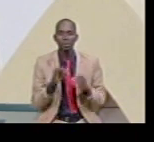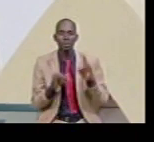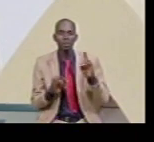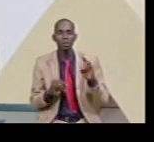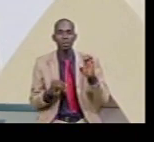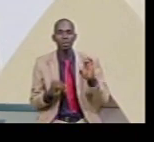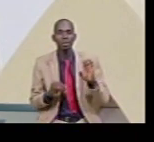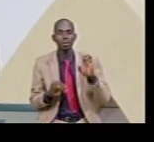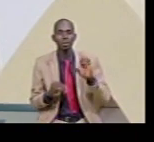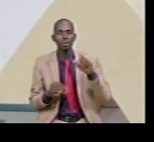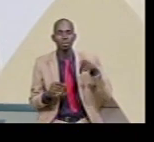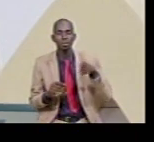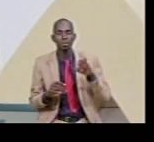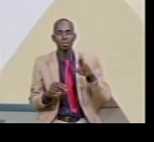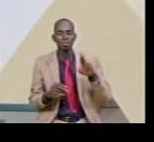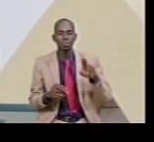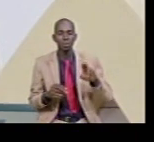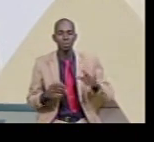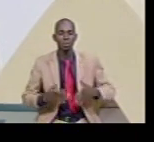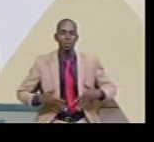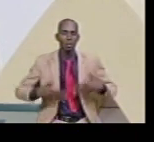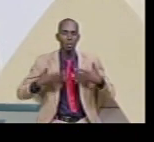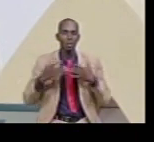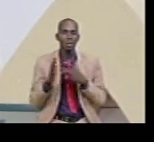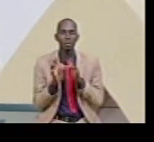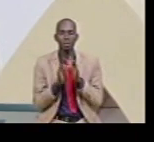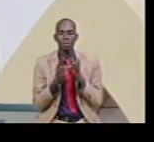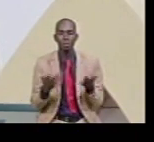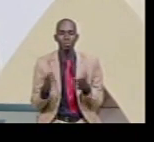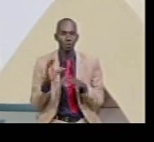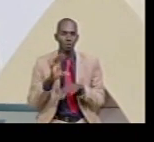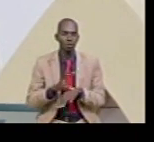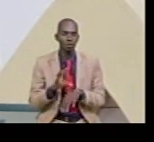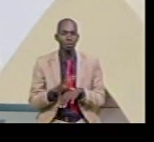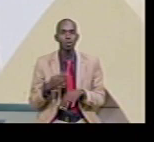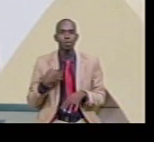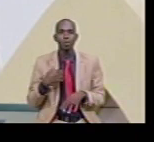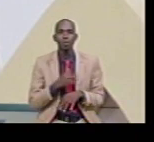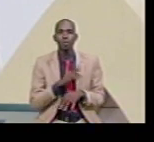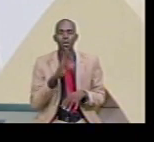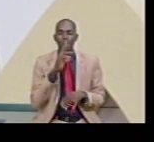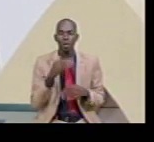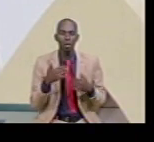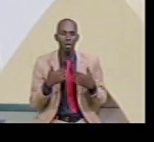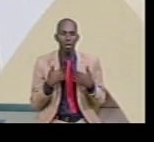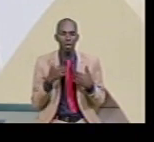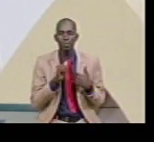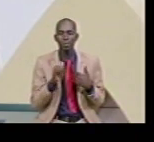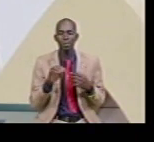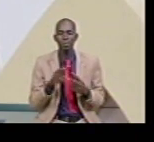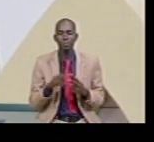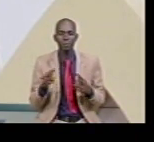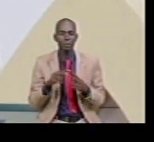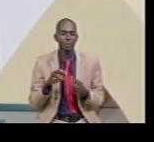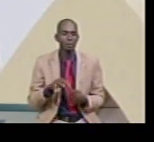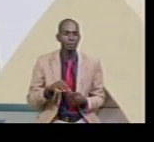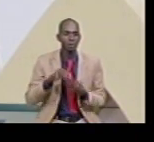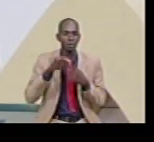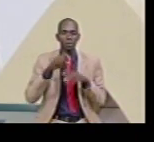Bible Church. We are having a very special time with our Father and the Lord here.